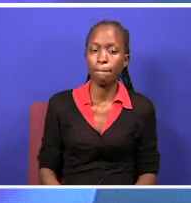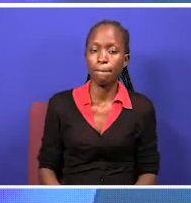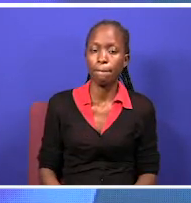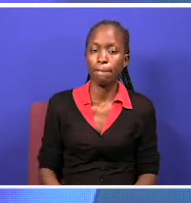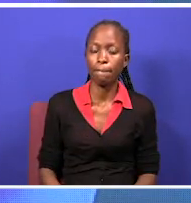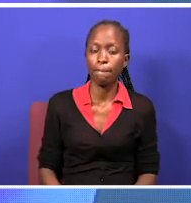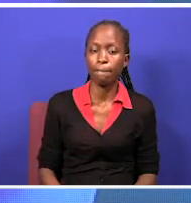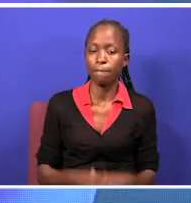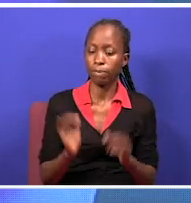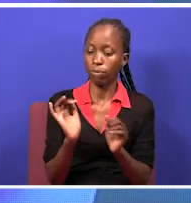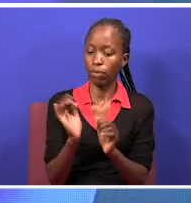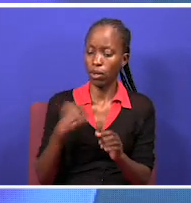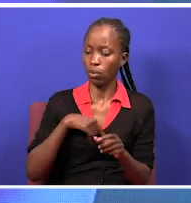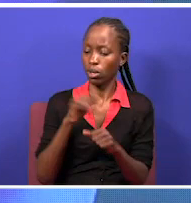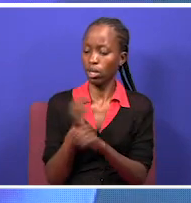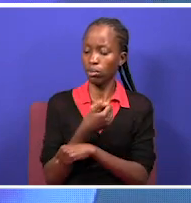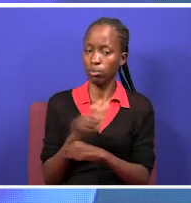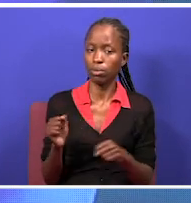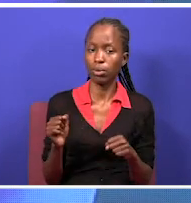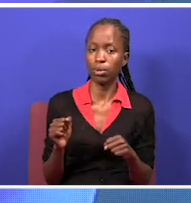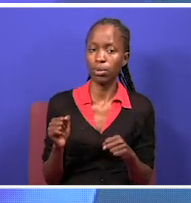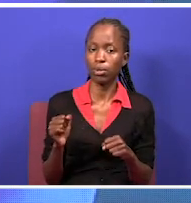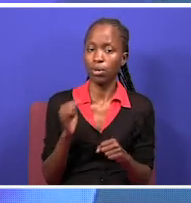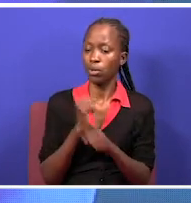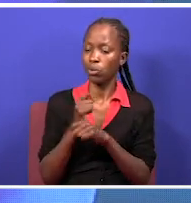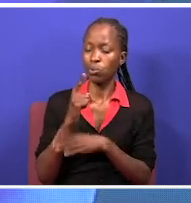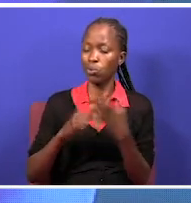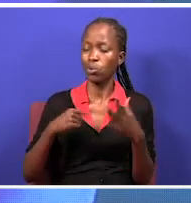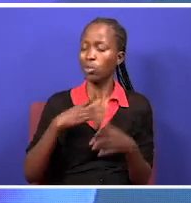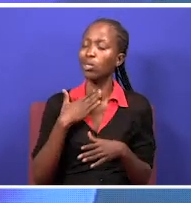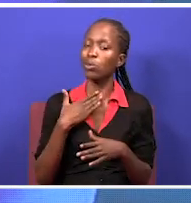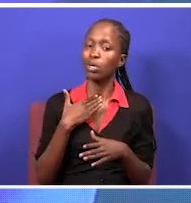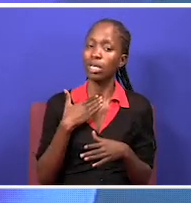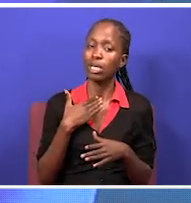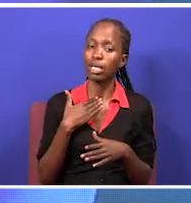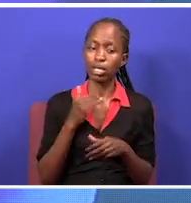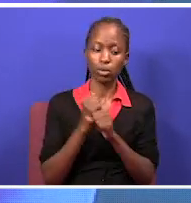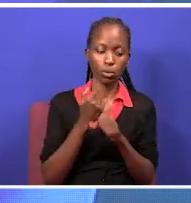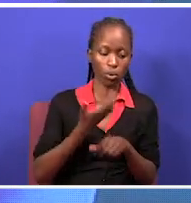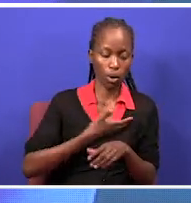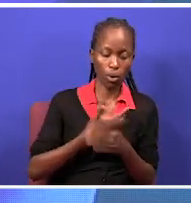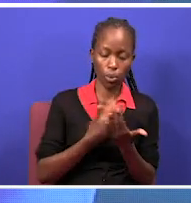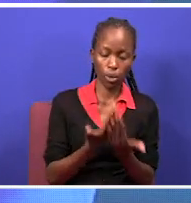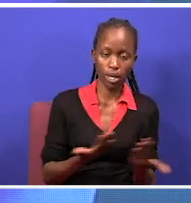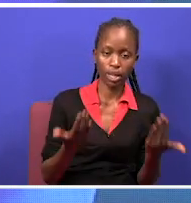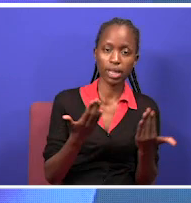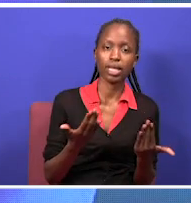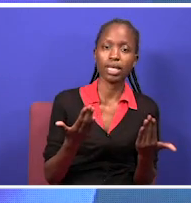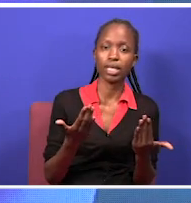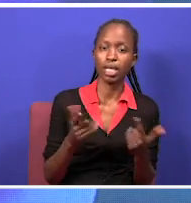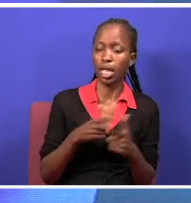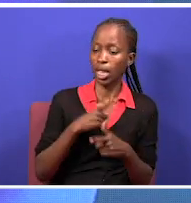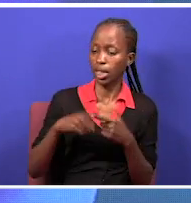But we cannot do what we please, do our own things, and